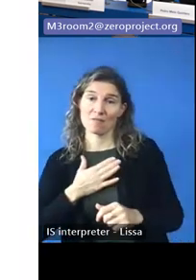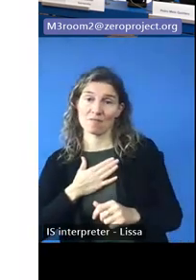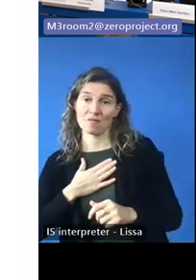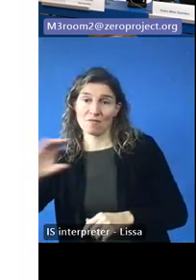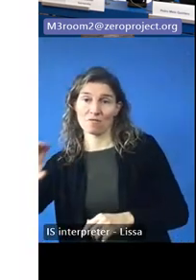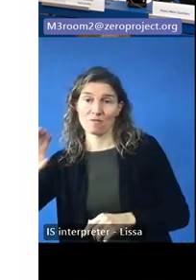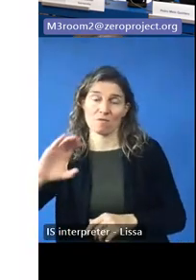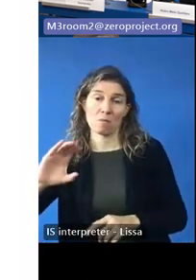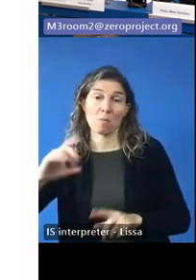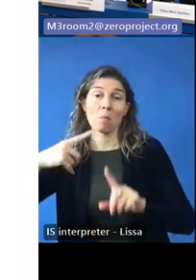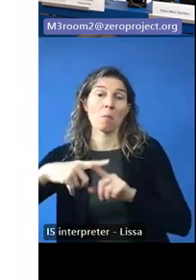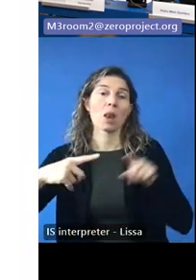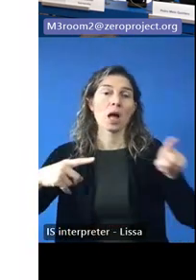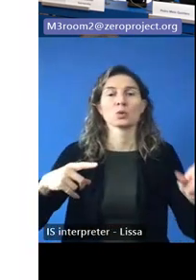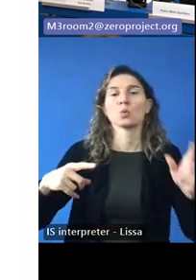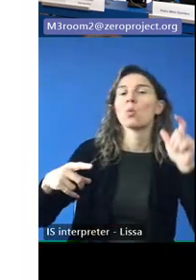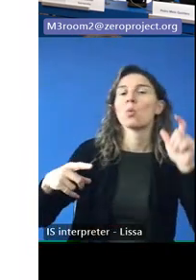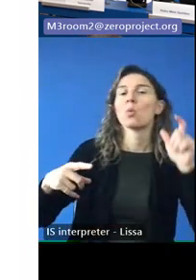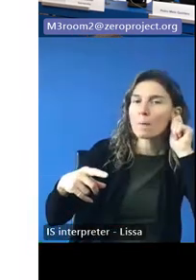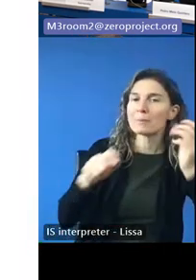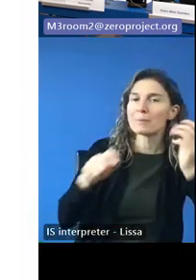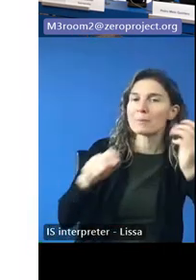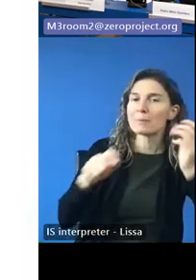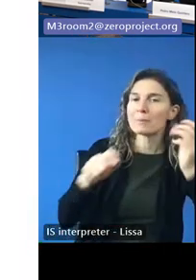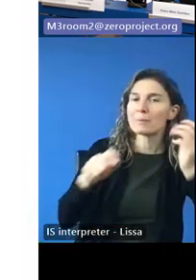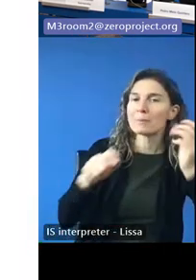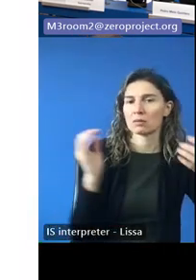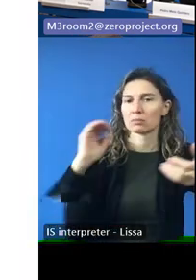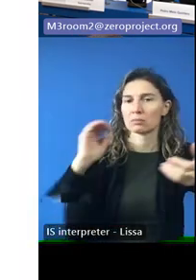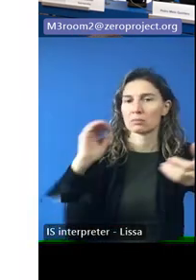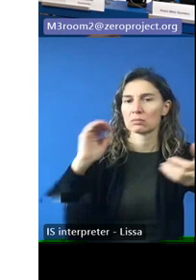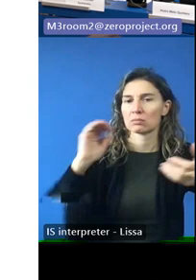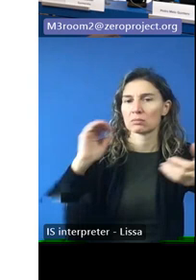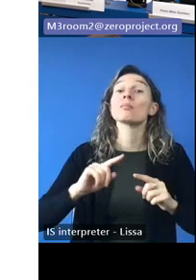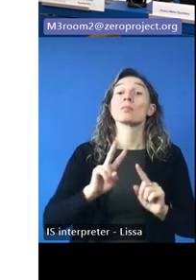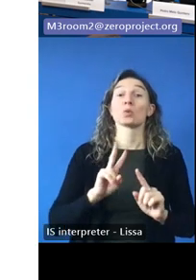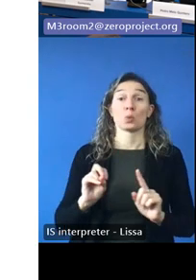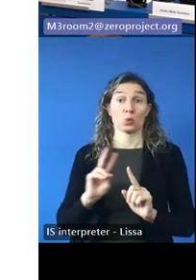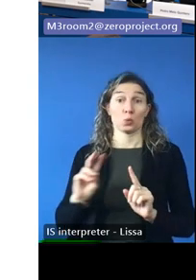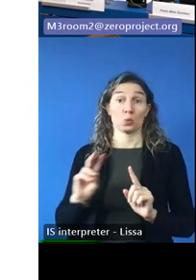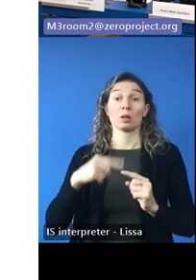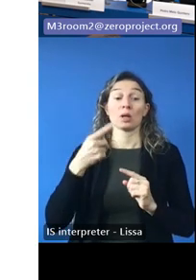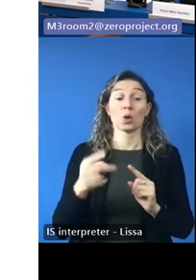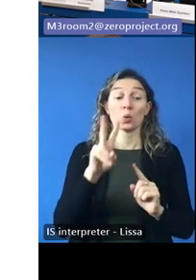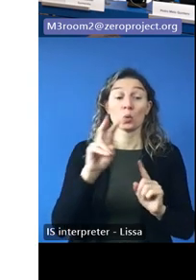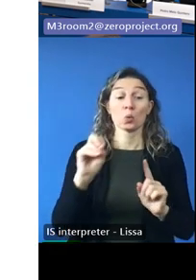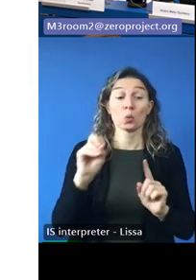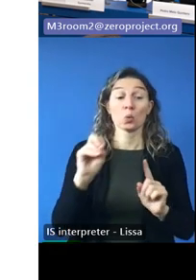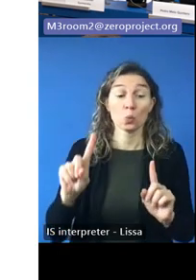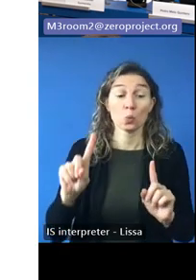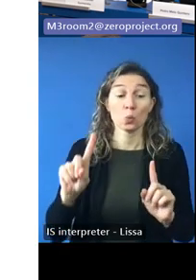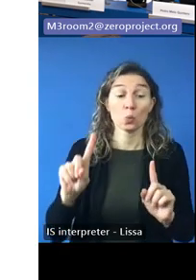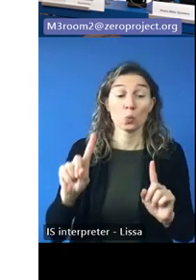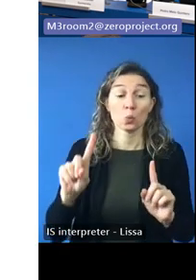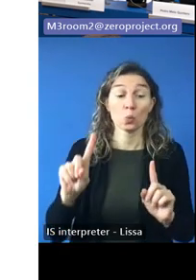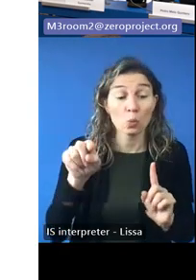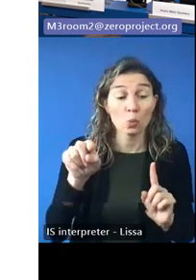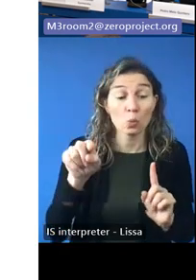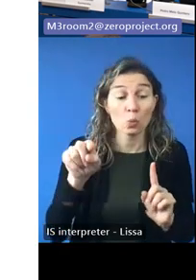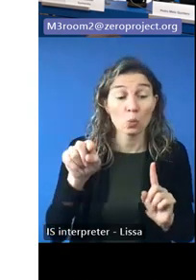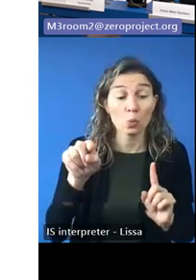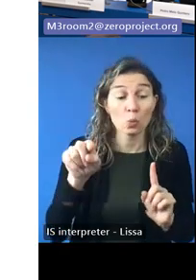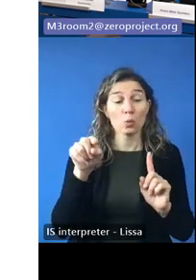Secretariat. For the 2021 update, we had support of the Institute for People with Disability of Mexico City.